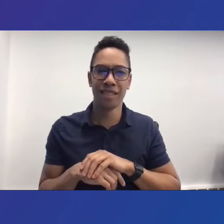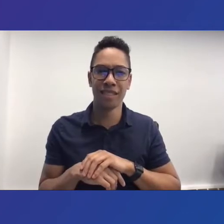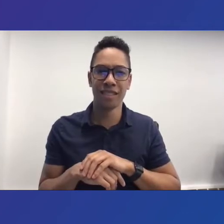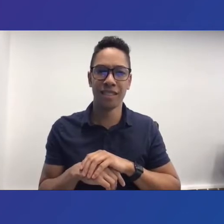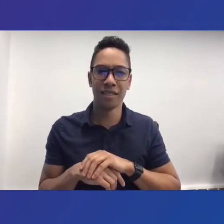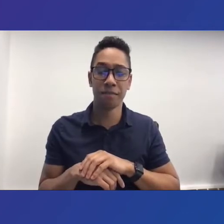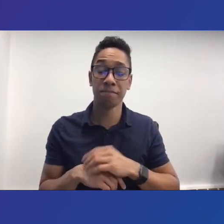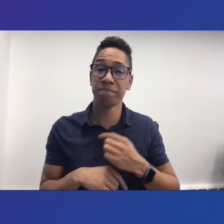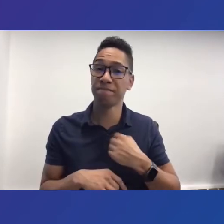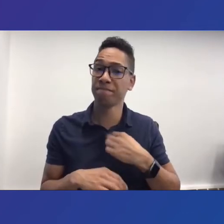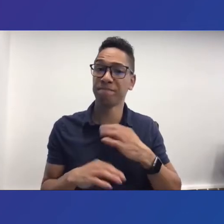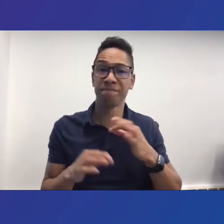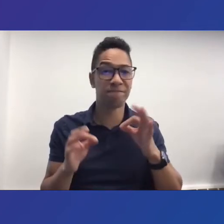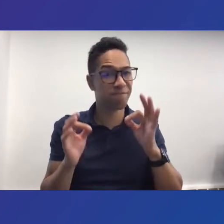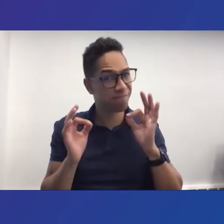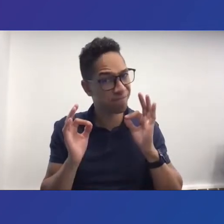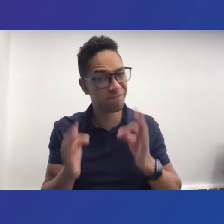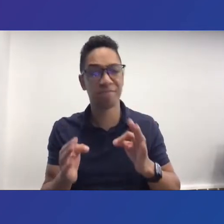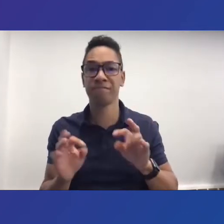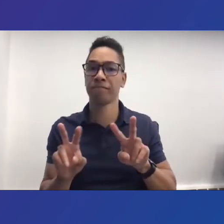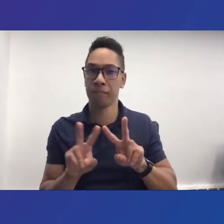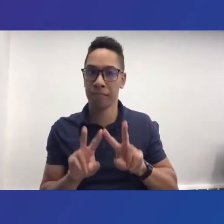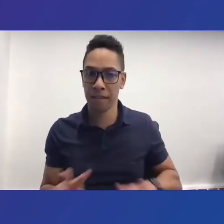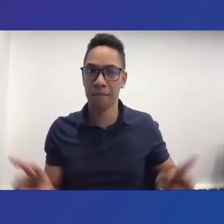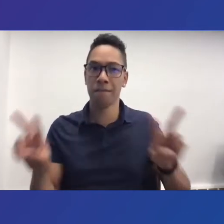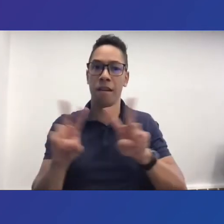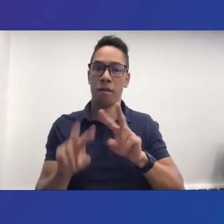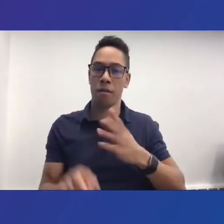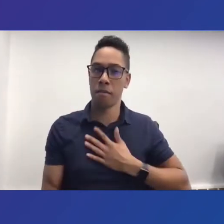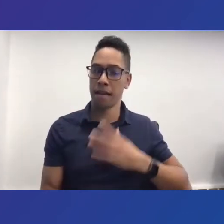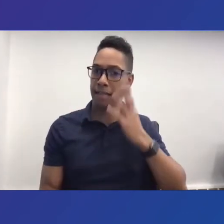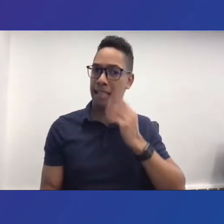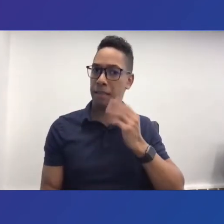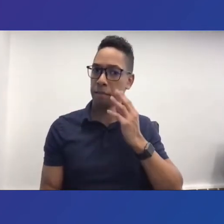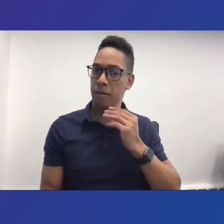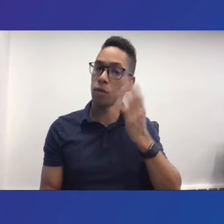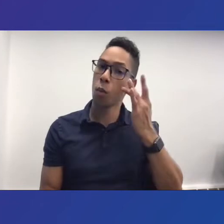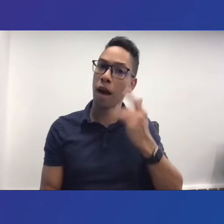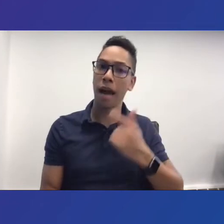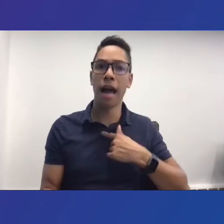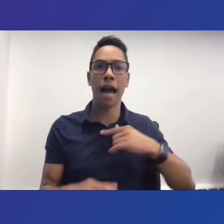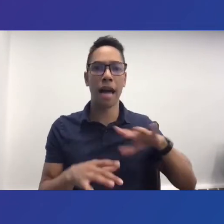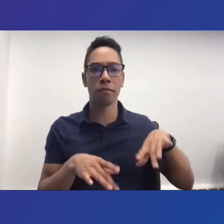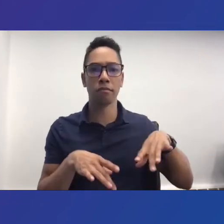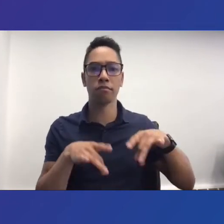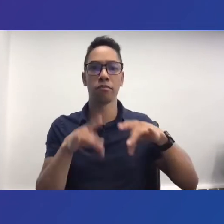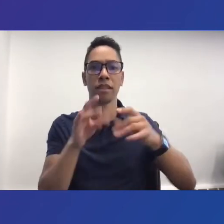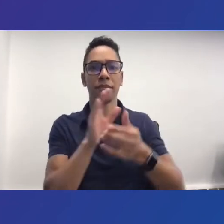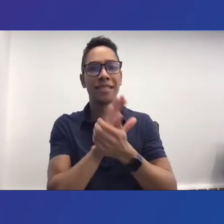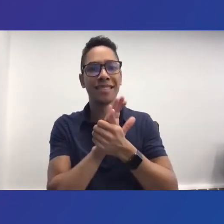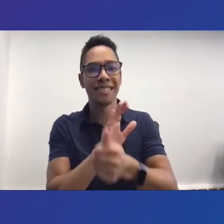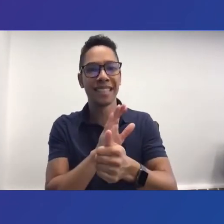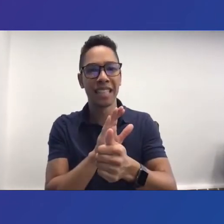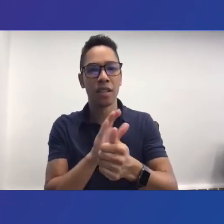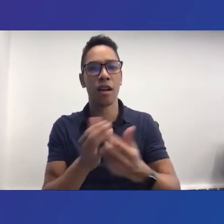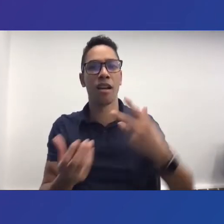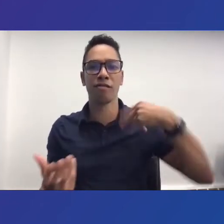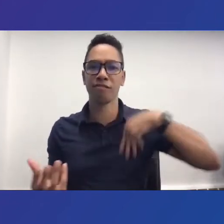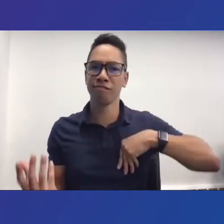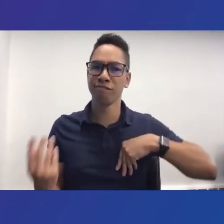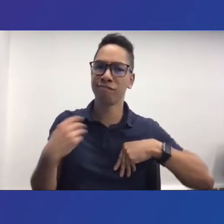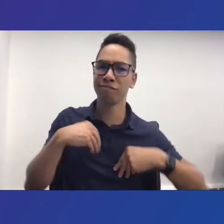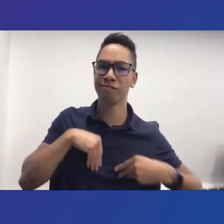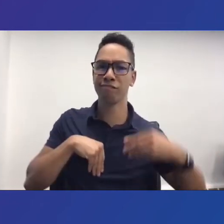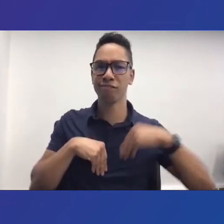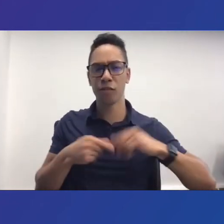I definitely have valued my higher ed experiences towards that, because I gained skills that allowed me to foster that and continue to foster that for